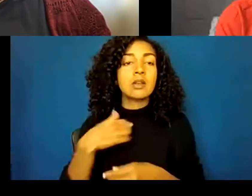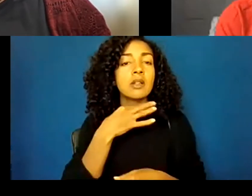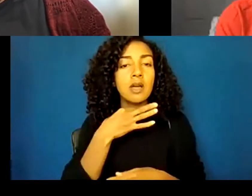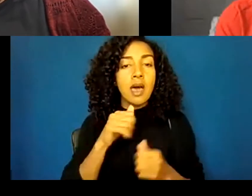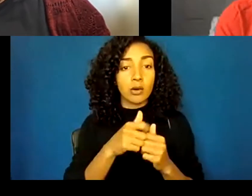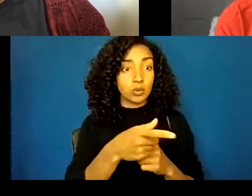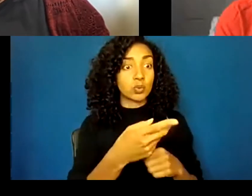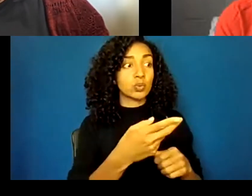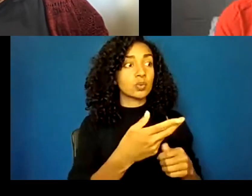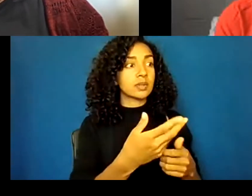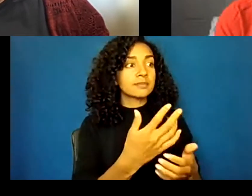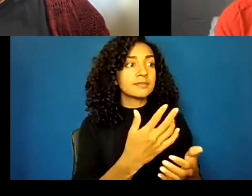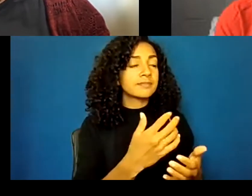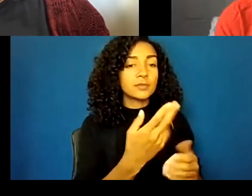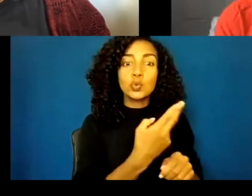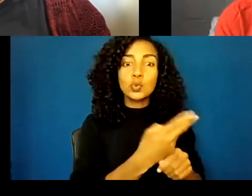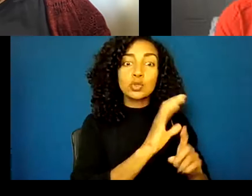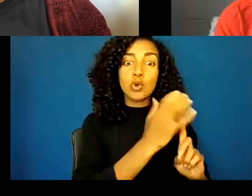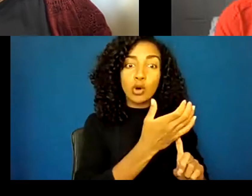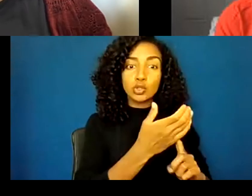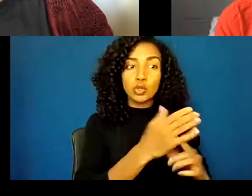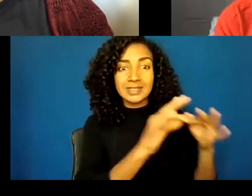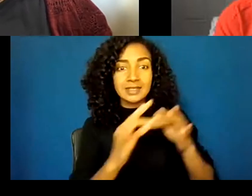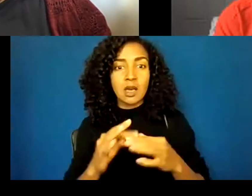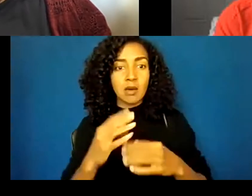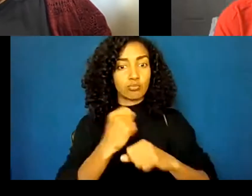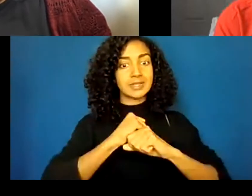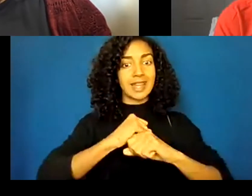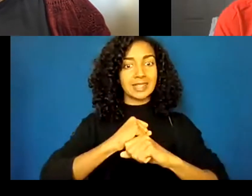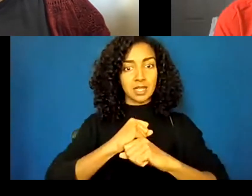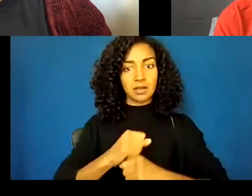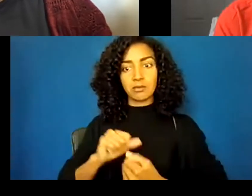factors in like short-term crisis work?